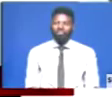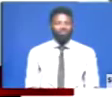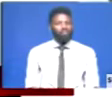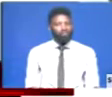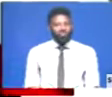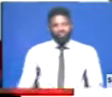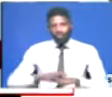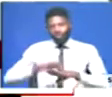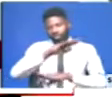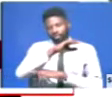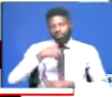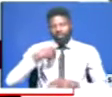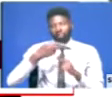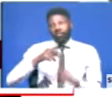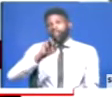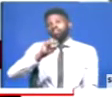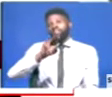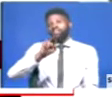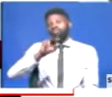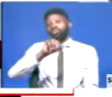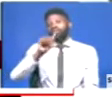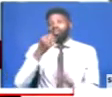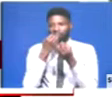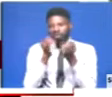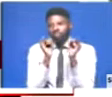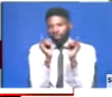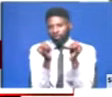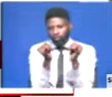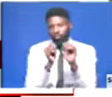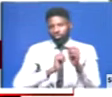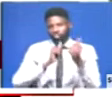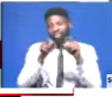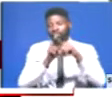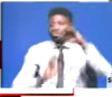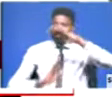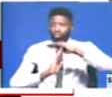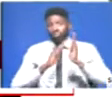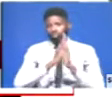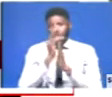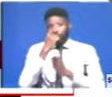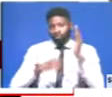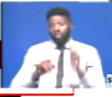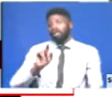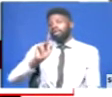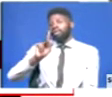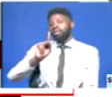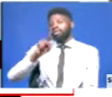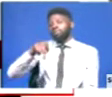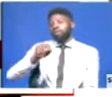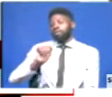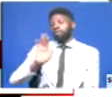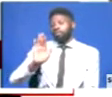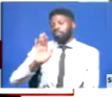Oh, good evening. My name is Richard Munga with the latest in the world of sports. And in our top story tonight, Kenya Ports Authority opposite attacker Enock